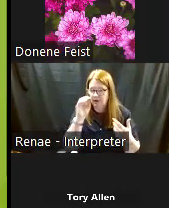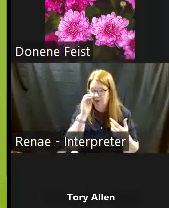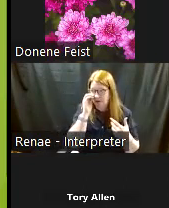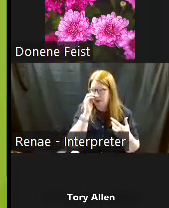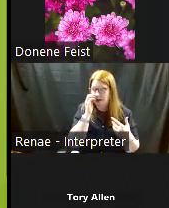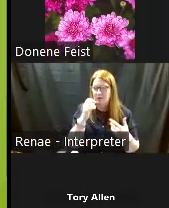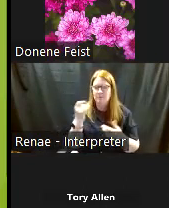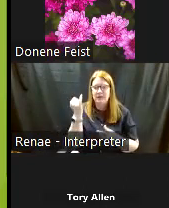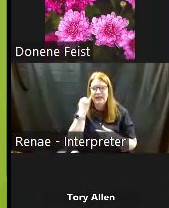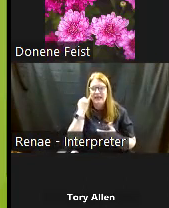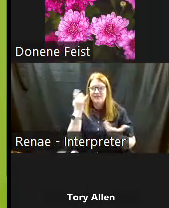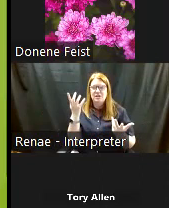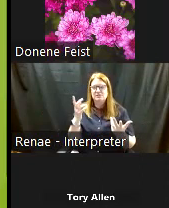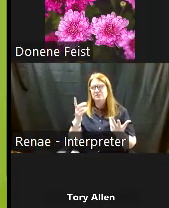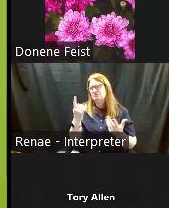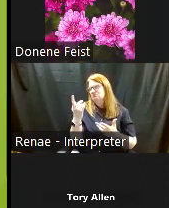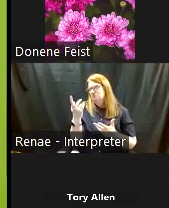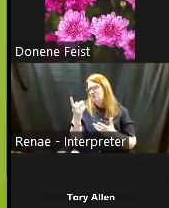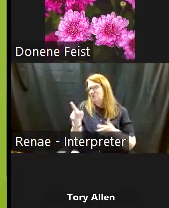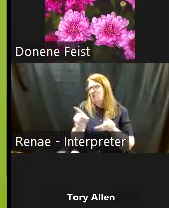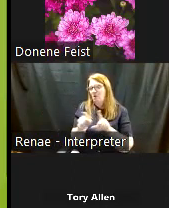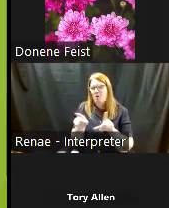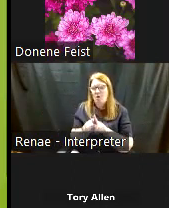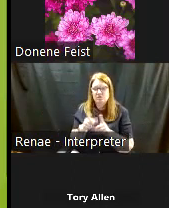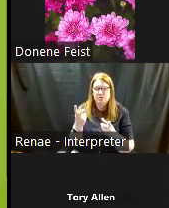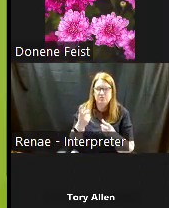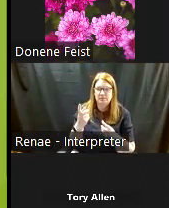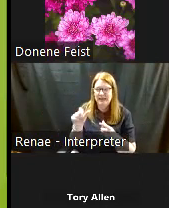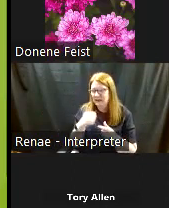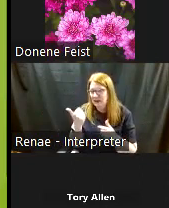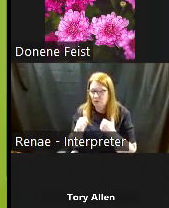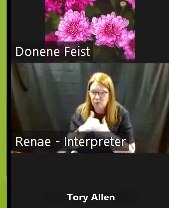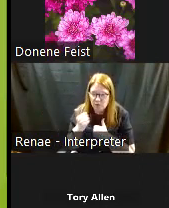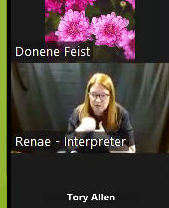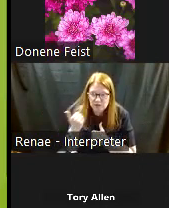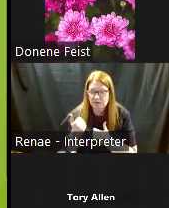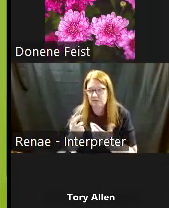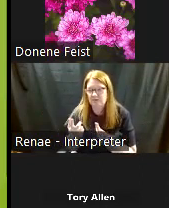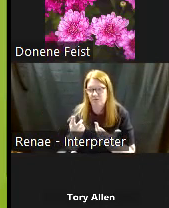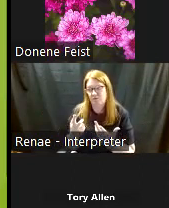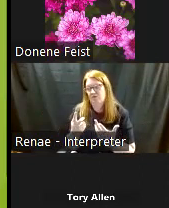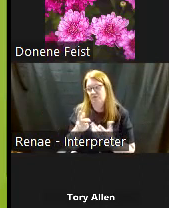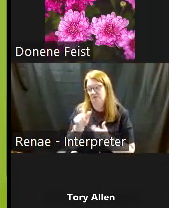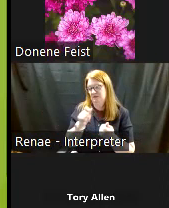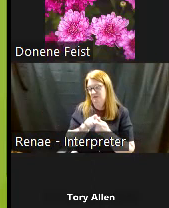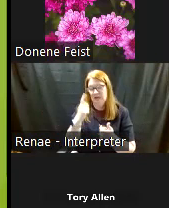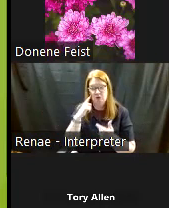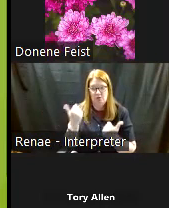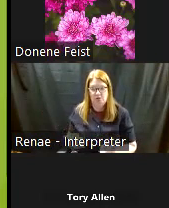we're monitoring, or at least providing information about what those auditory milestones are. Next.